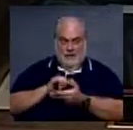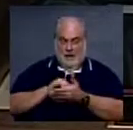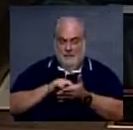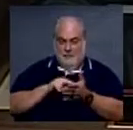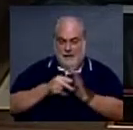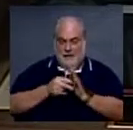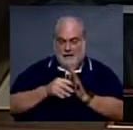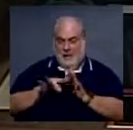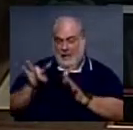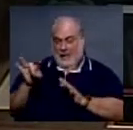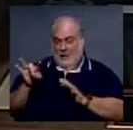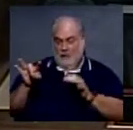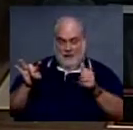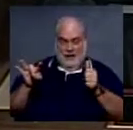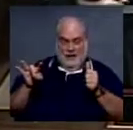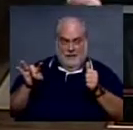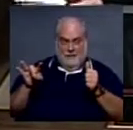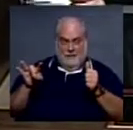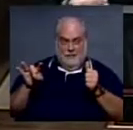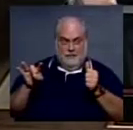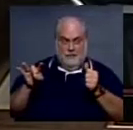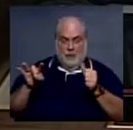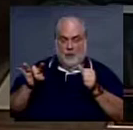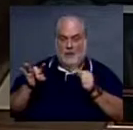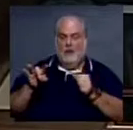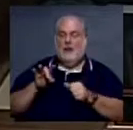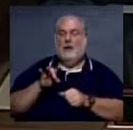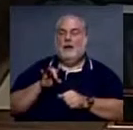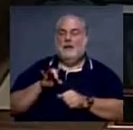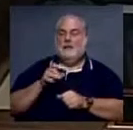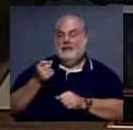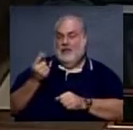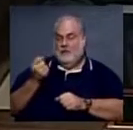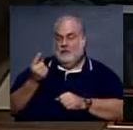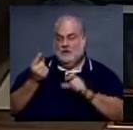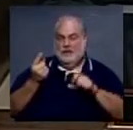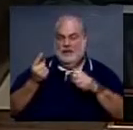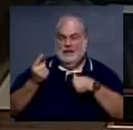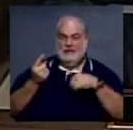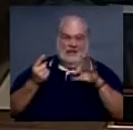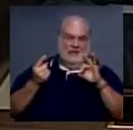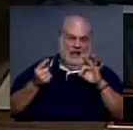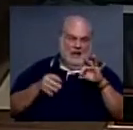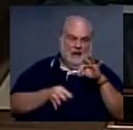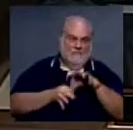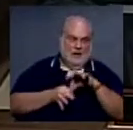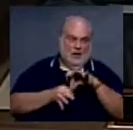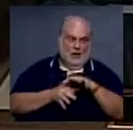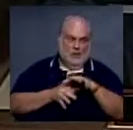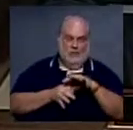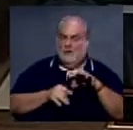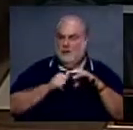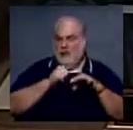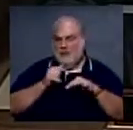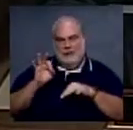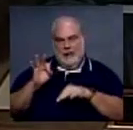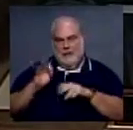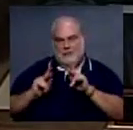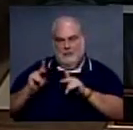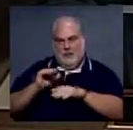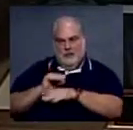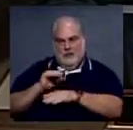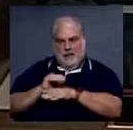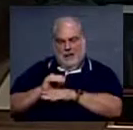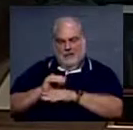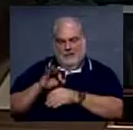going with the number 10, but it's 11 because you're part of the board. That means she has to have 9 votes, and there aren't 9 people here to vote because this